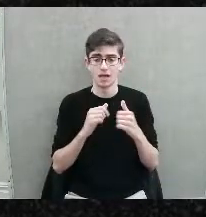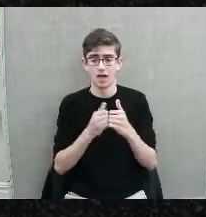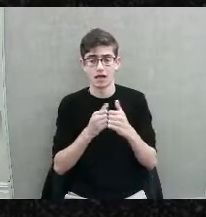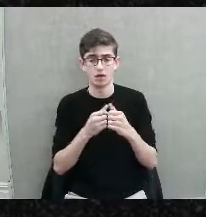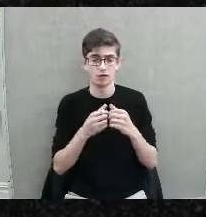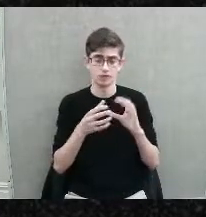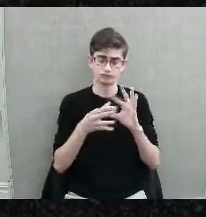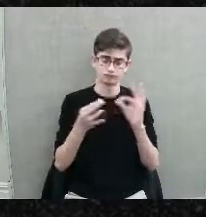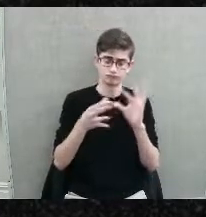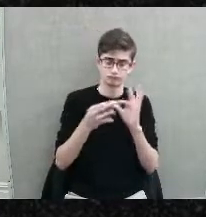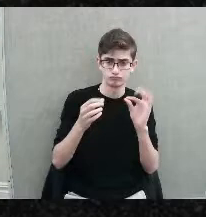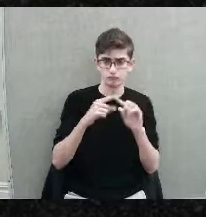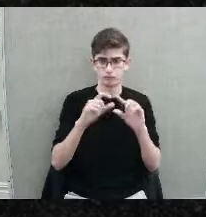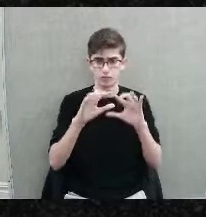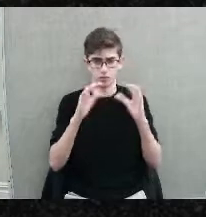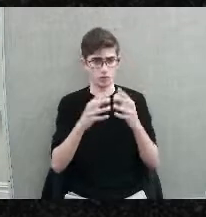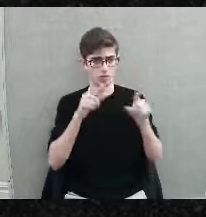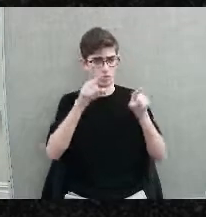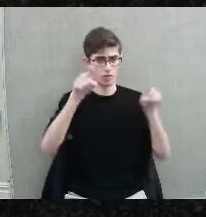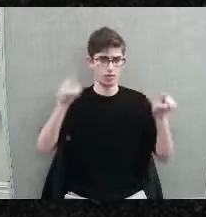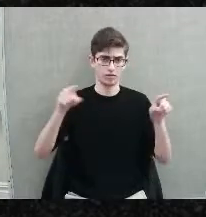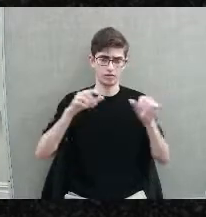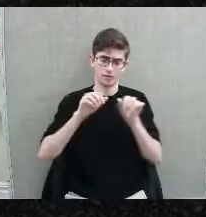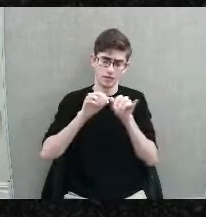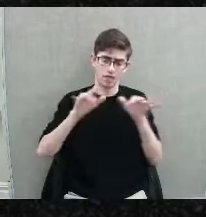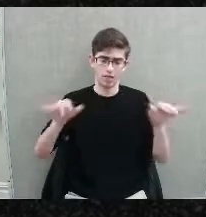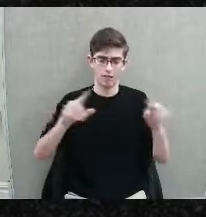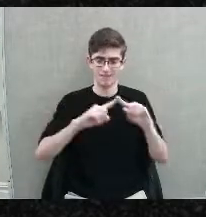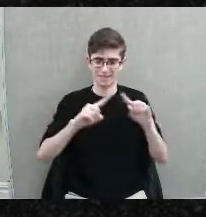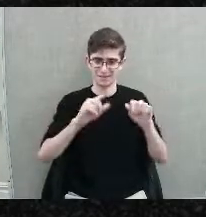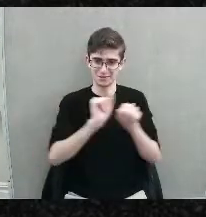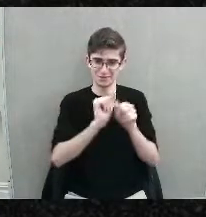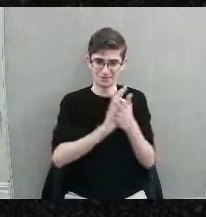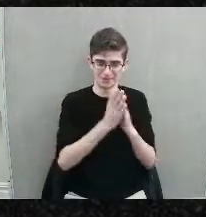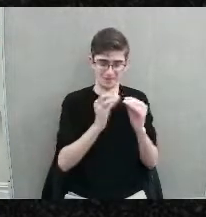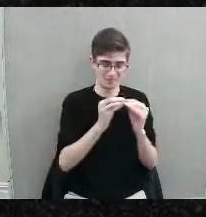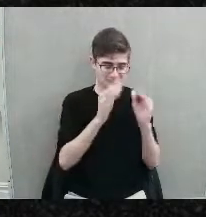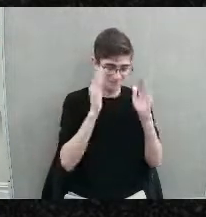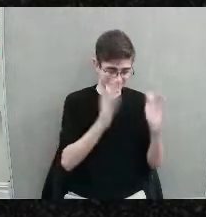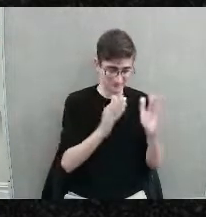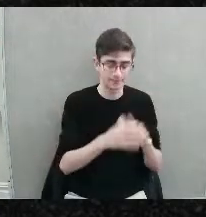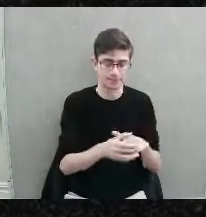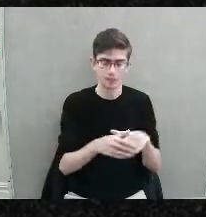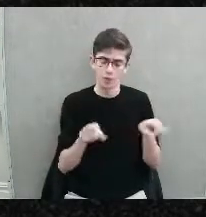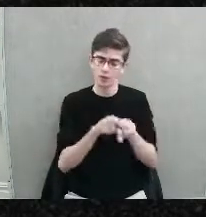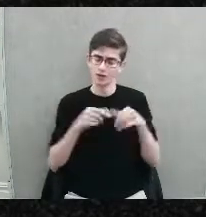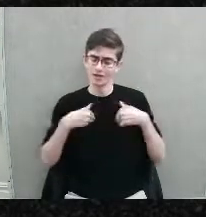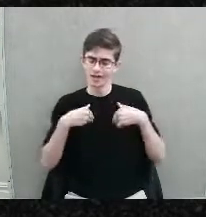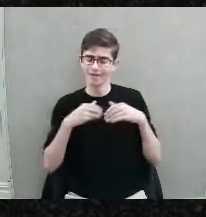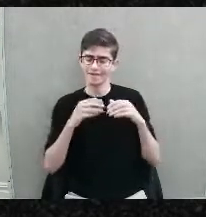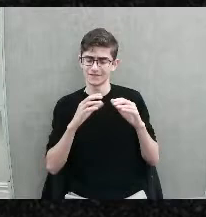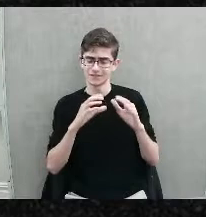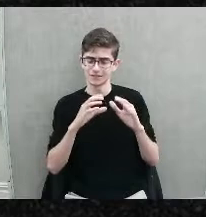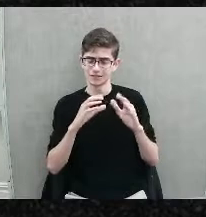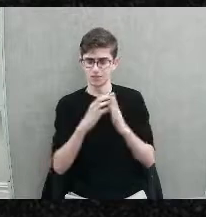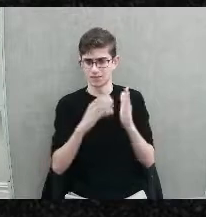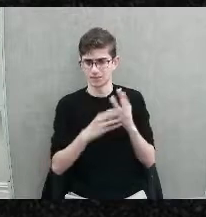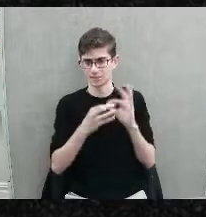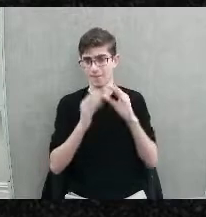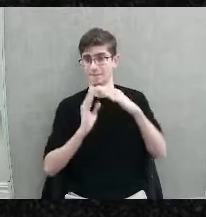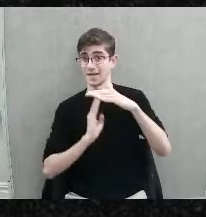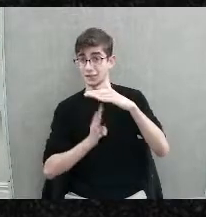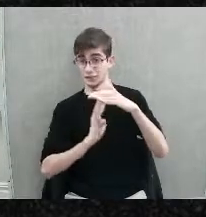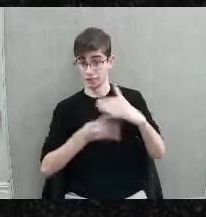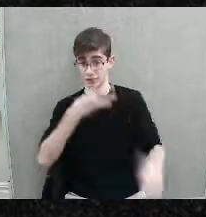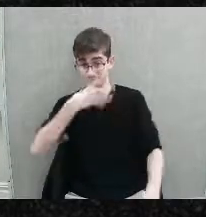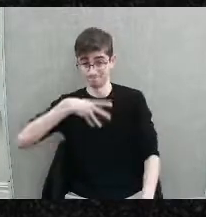doing specific work in each of those places. And there was also a chapter on migration, and that looked at the ways in which the